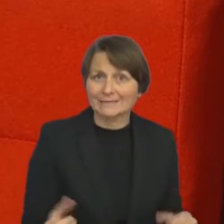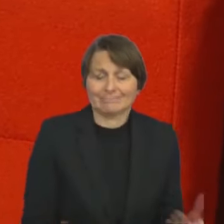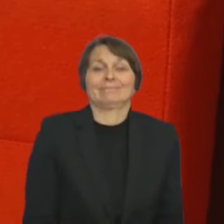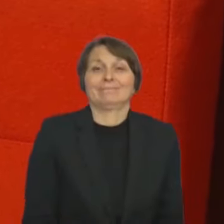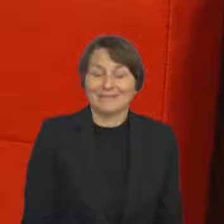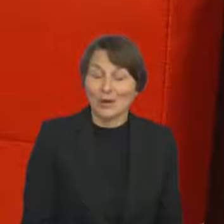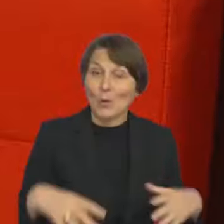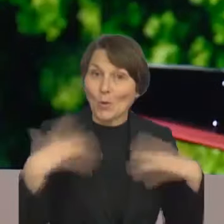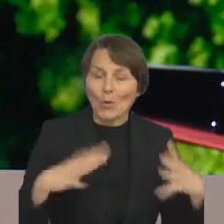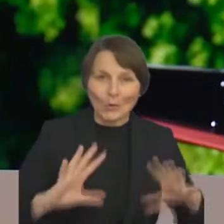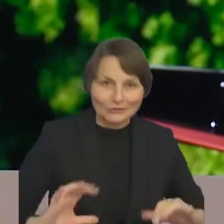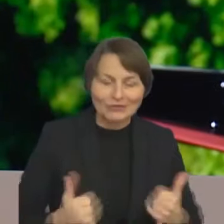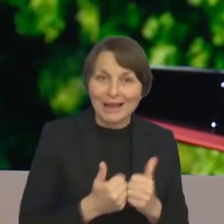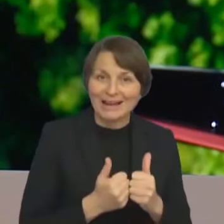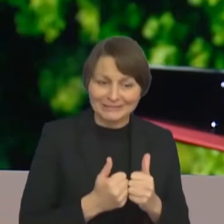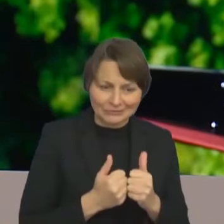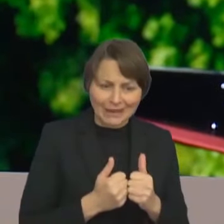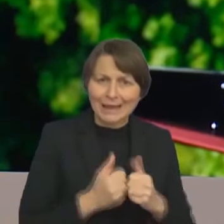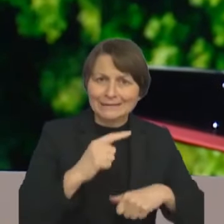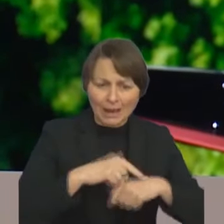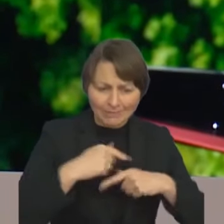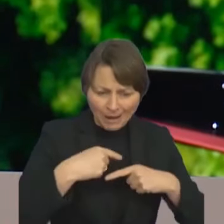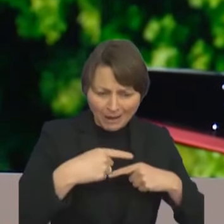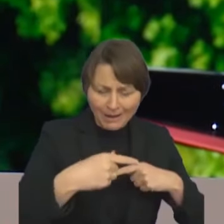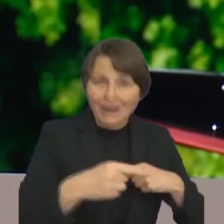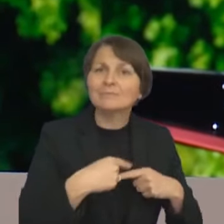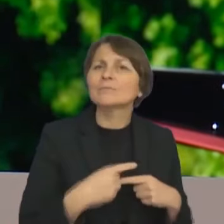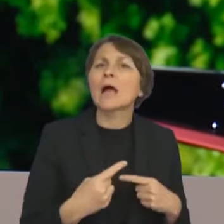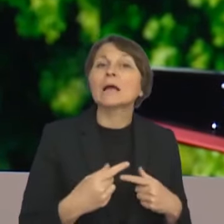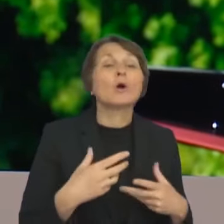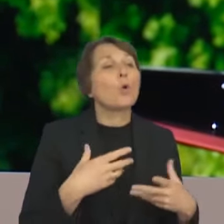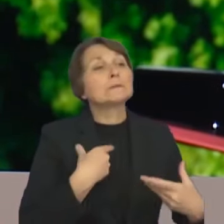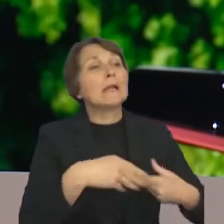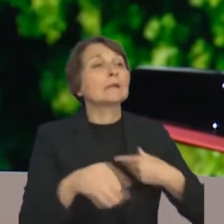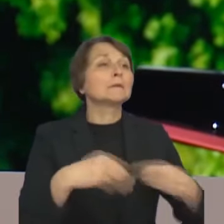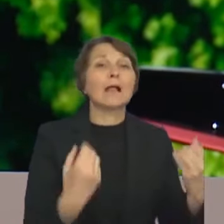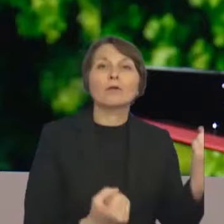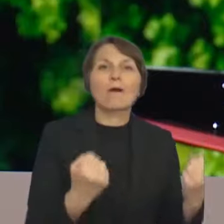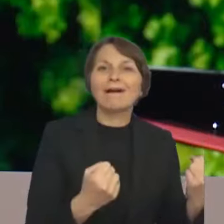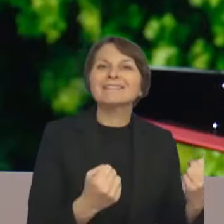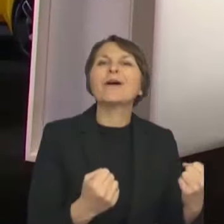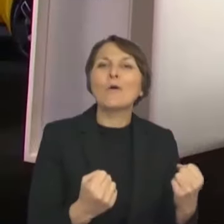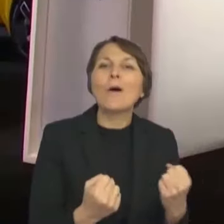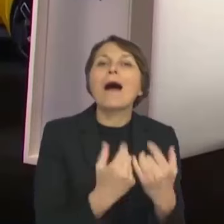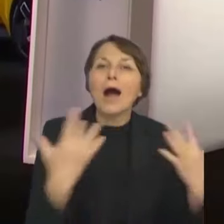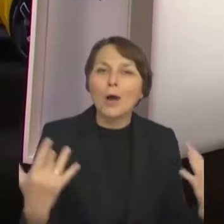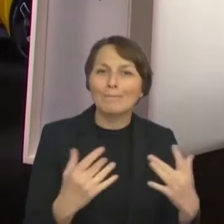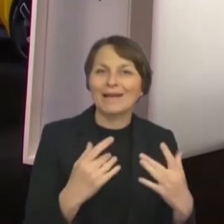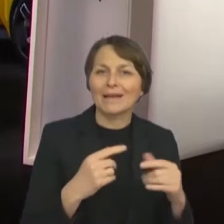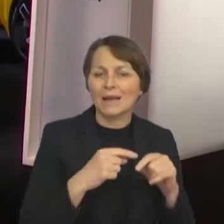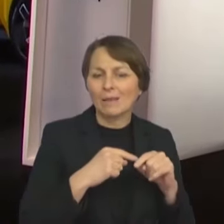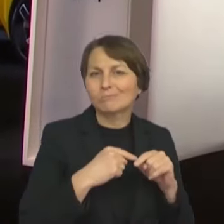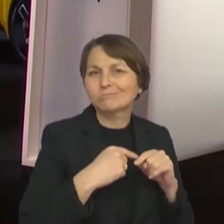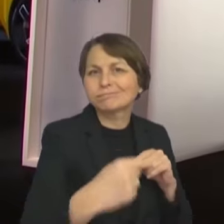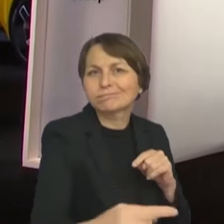challenge for mobility platform, because we're not selling cars, we're selling miles, and of course you want that one car to be able to drive